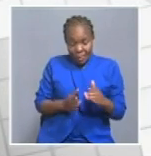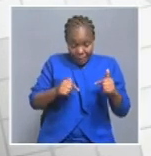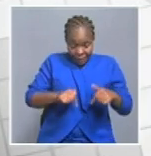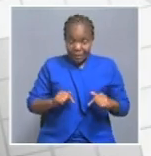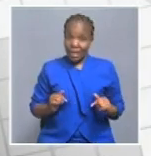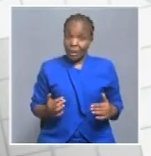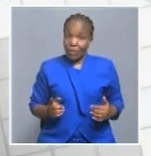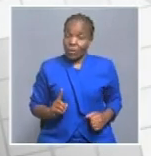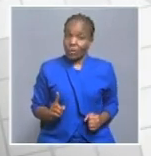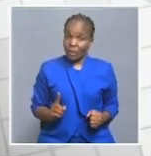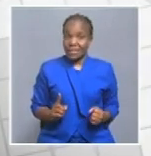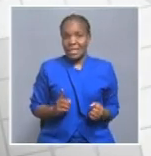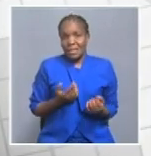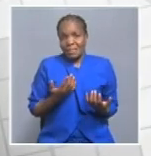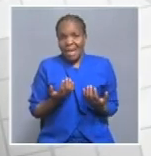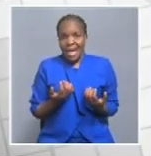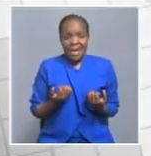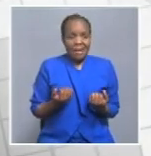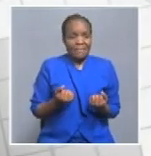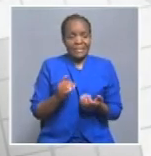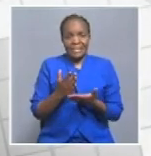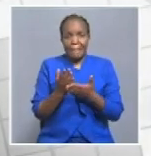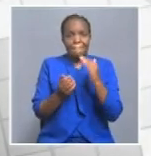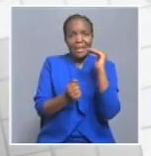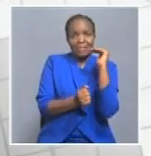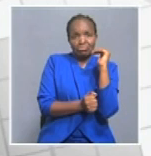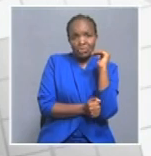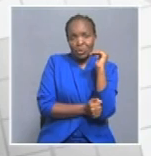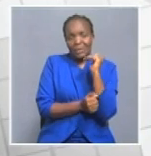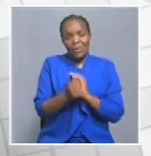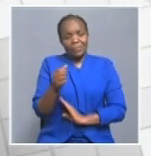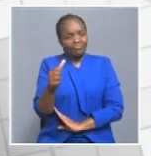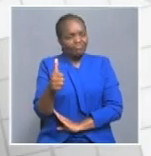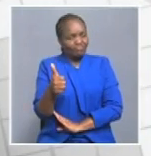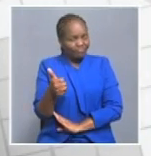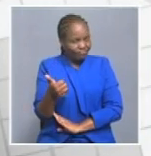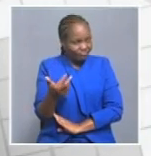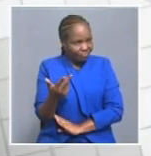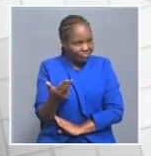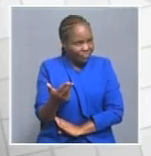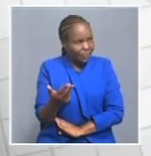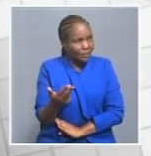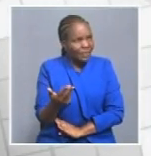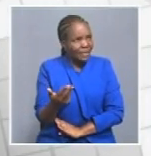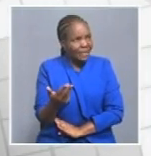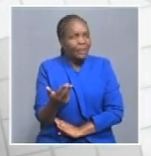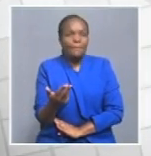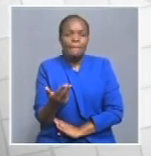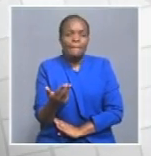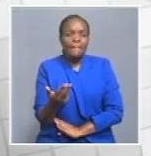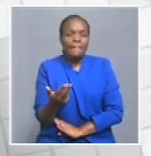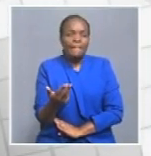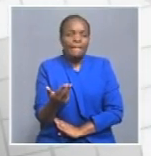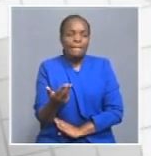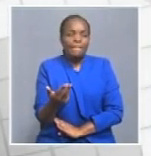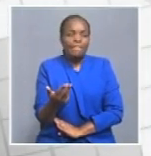have VIP toilets or what we call a group, but this plan is still being planned, so